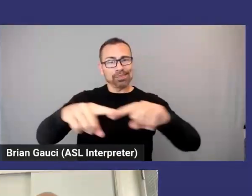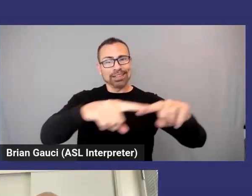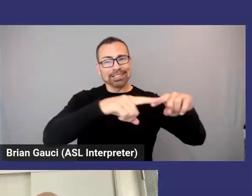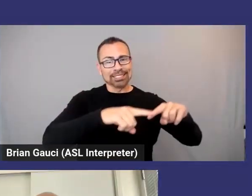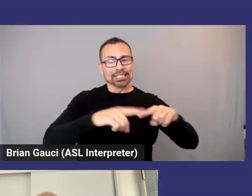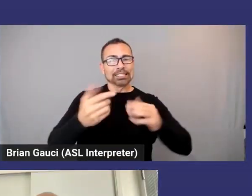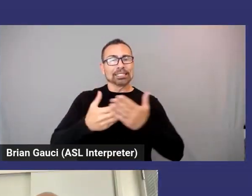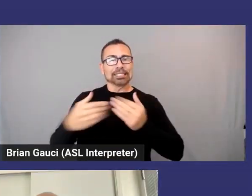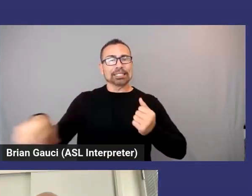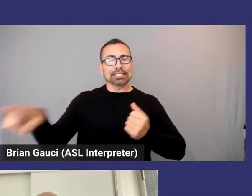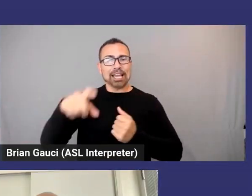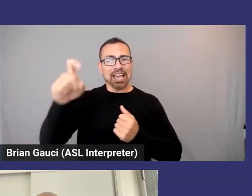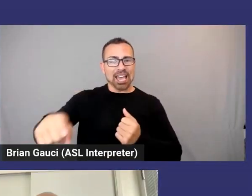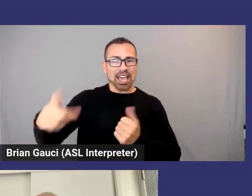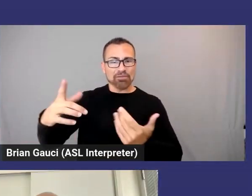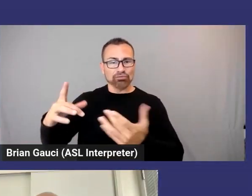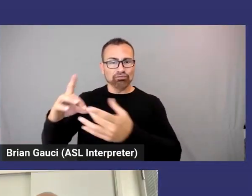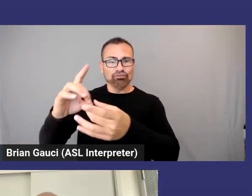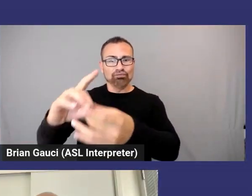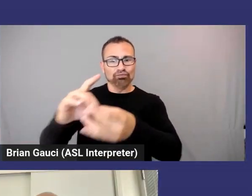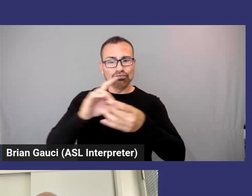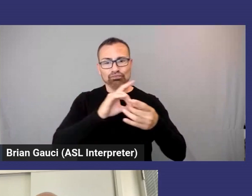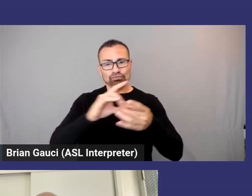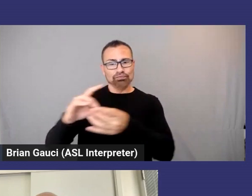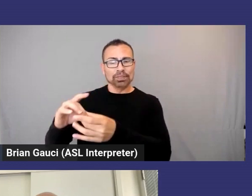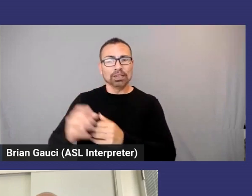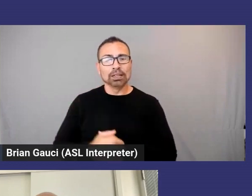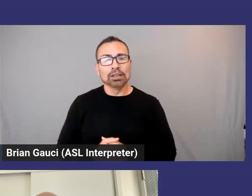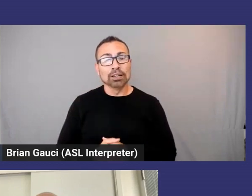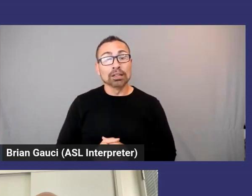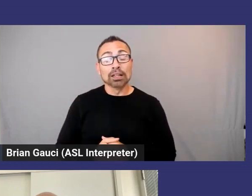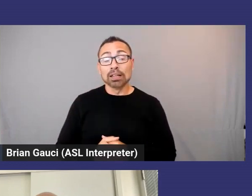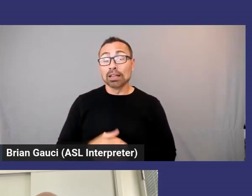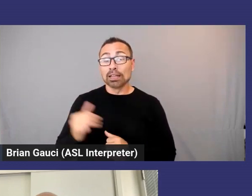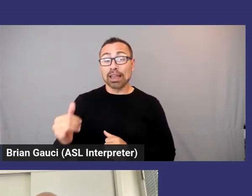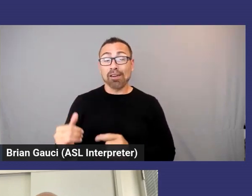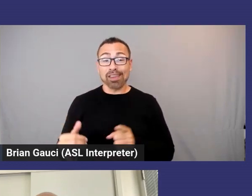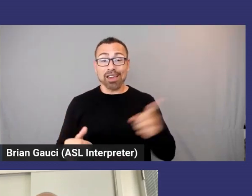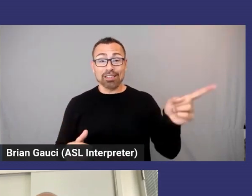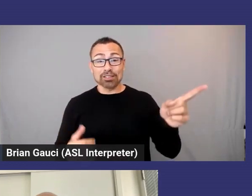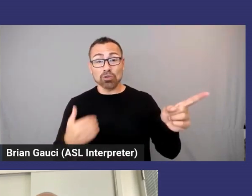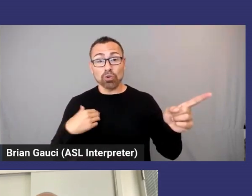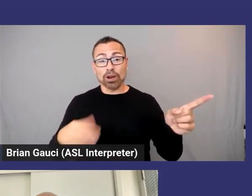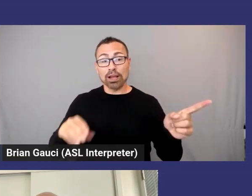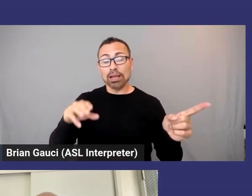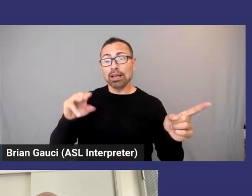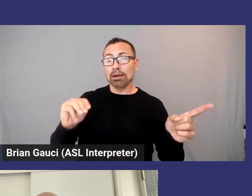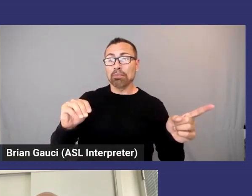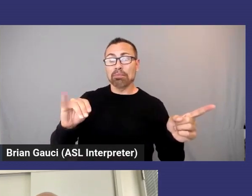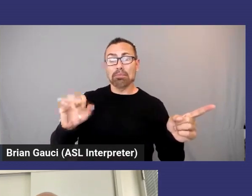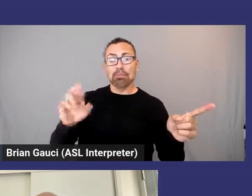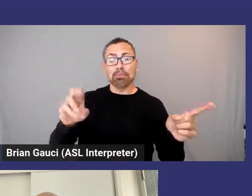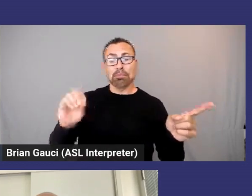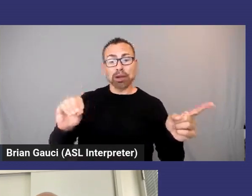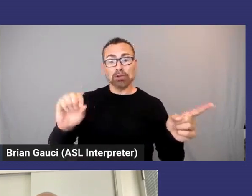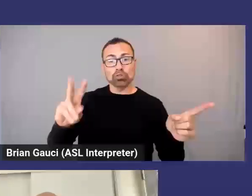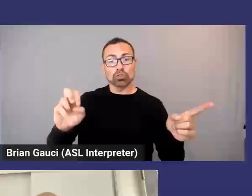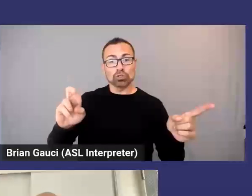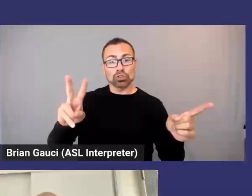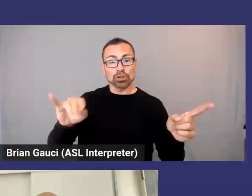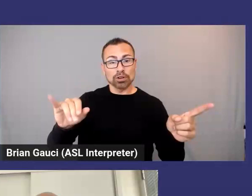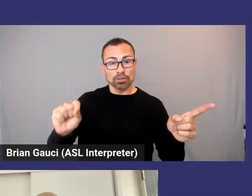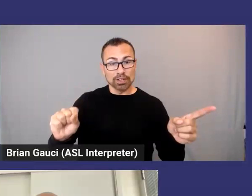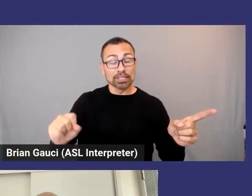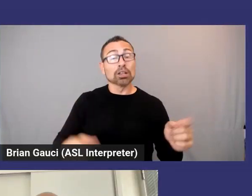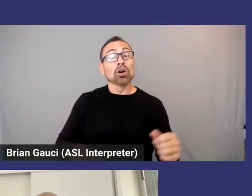right? On the far end of the extreme, it's kind of microservices, where that one big application is now a bunch